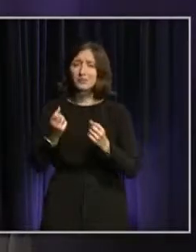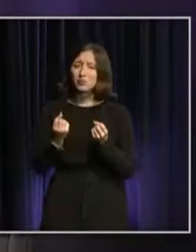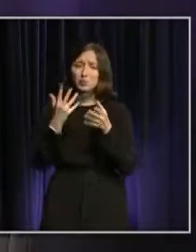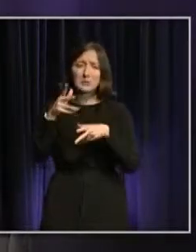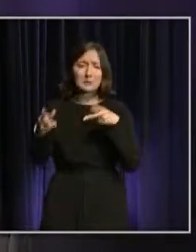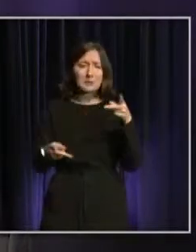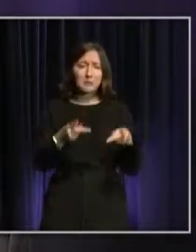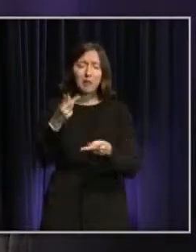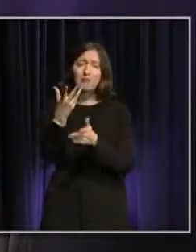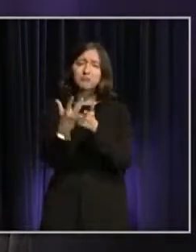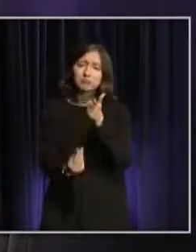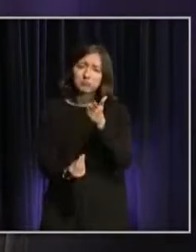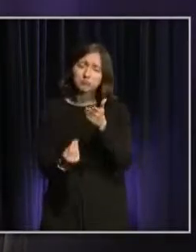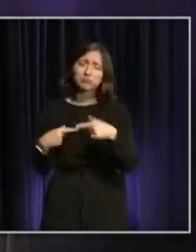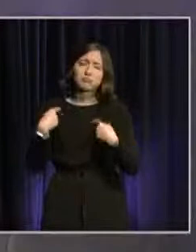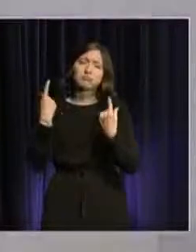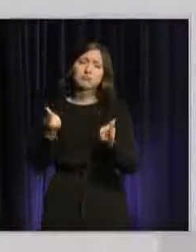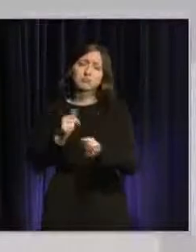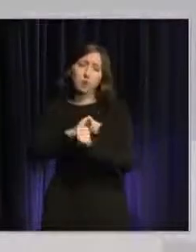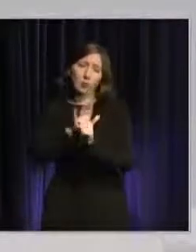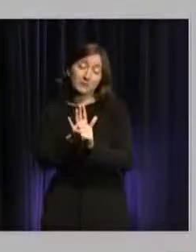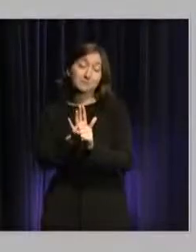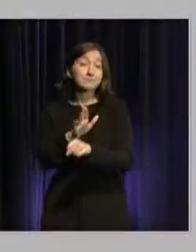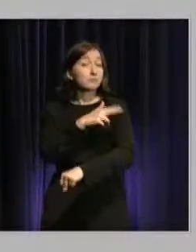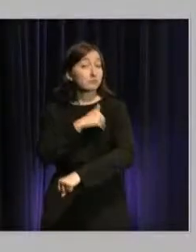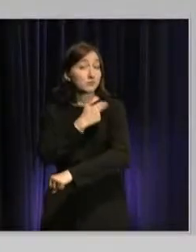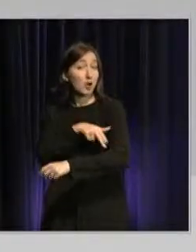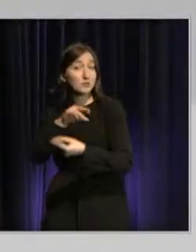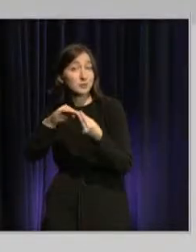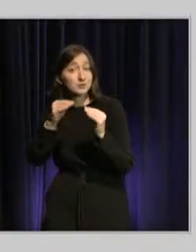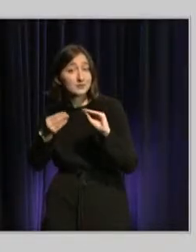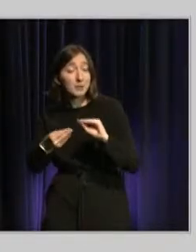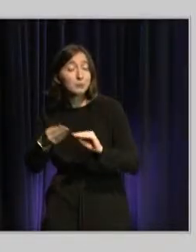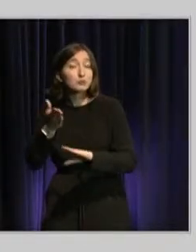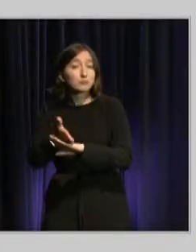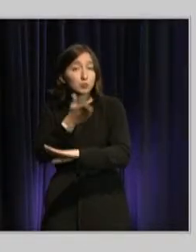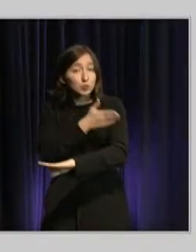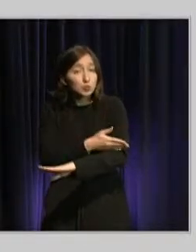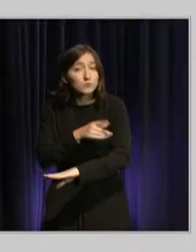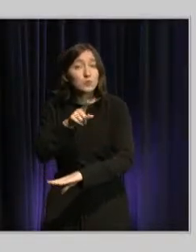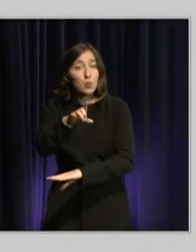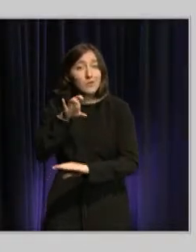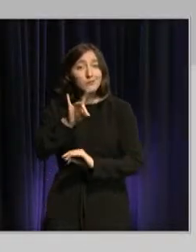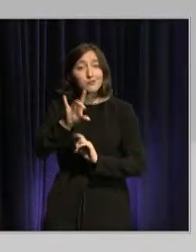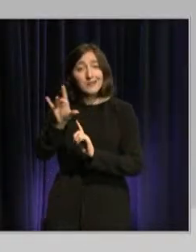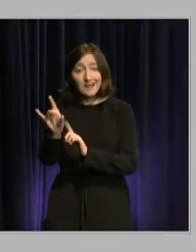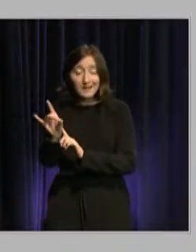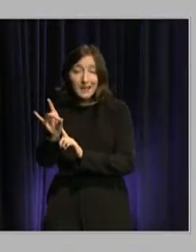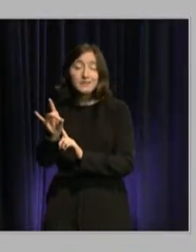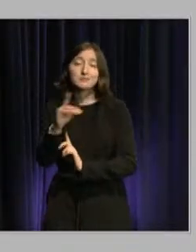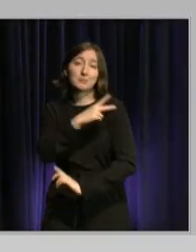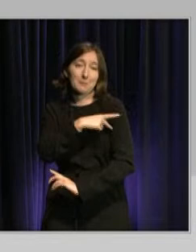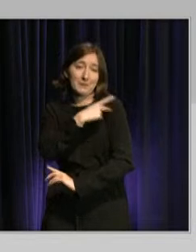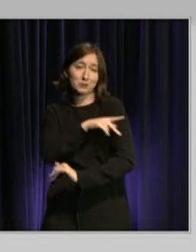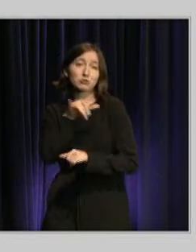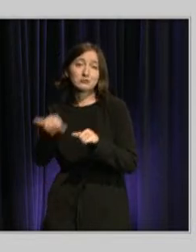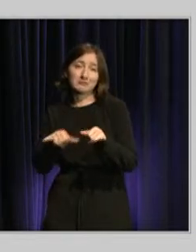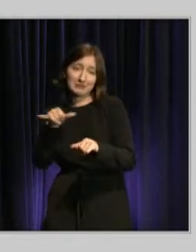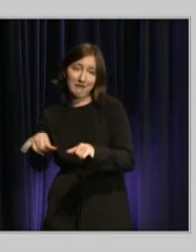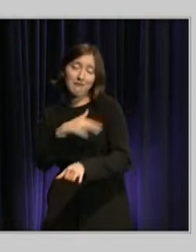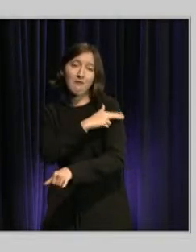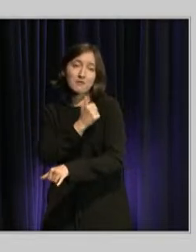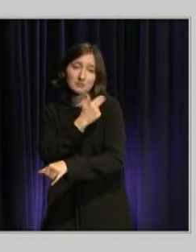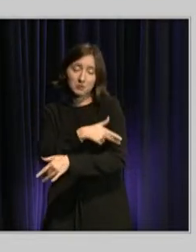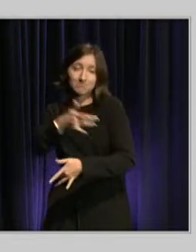COVID-19. We're seeing more improvements in our hospitals this evening. There are 188 COVID-19 patients in local hospitals. That's